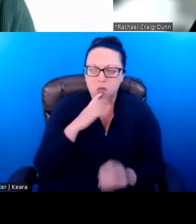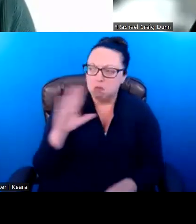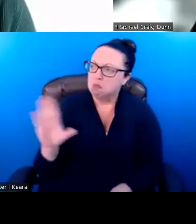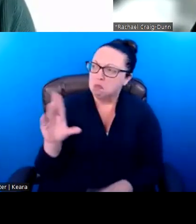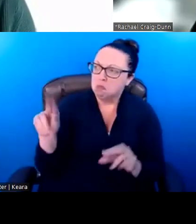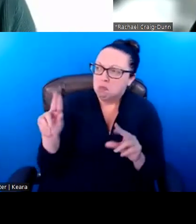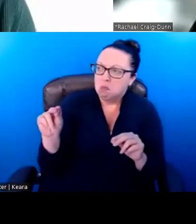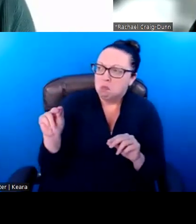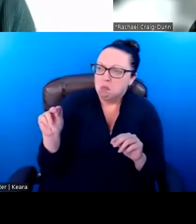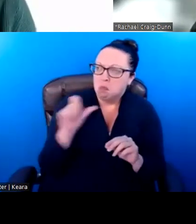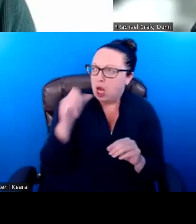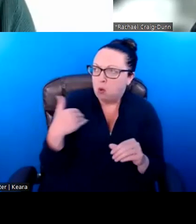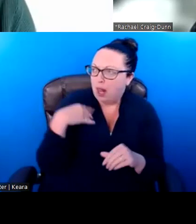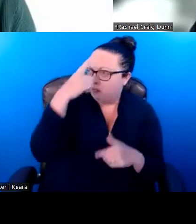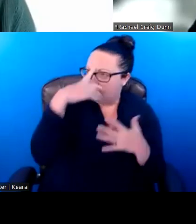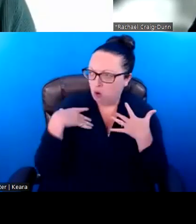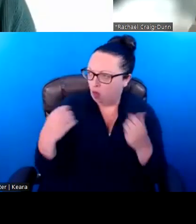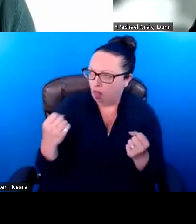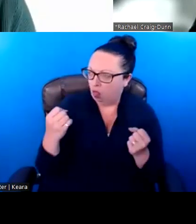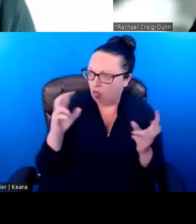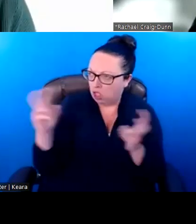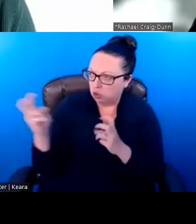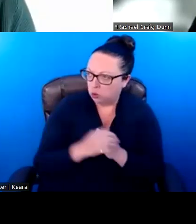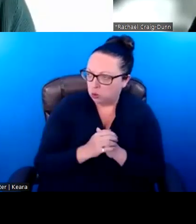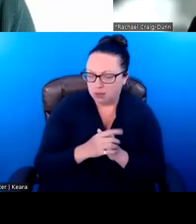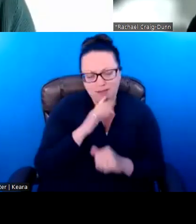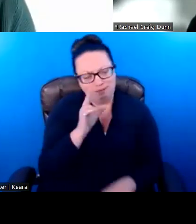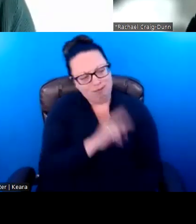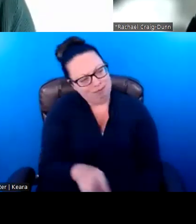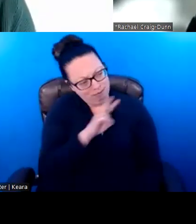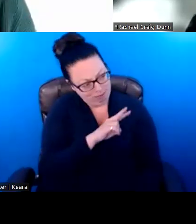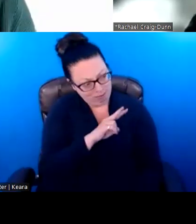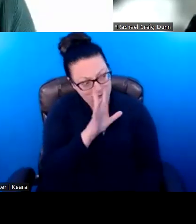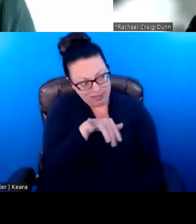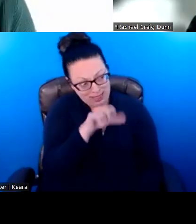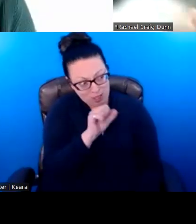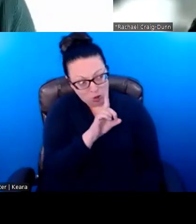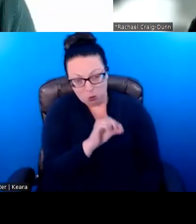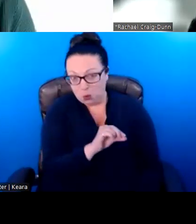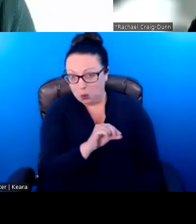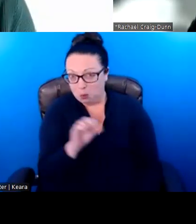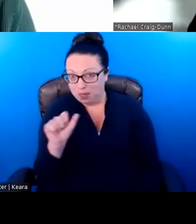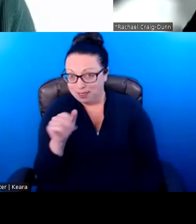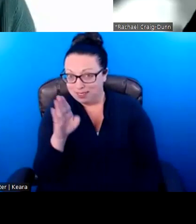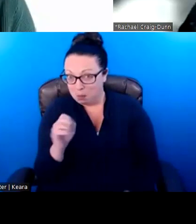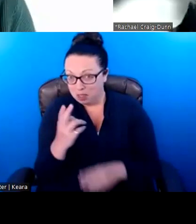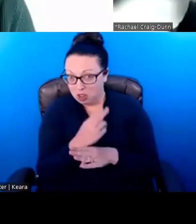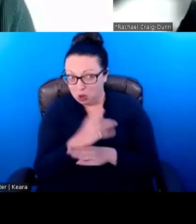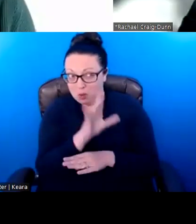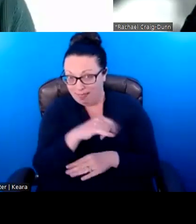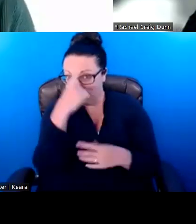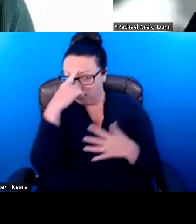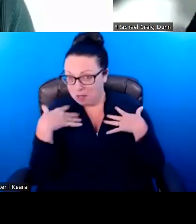mental health issues. And I'm going, well, yes, you do. Substance use is a mental health